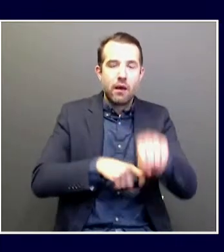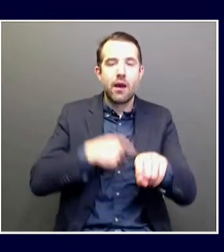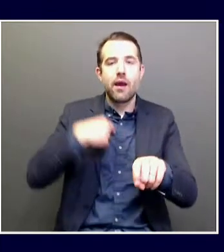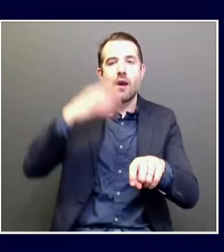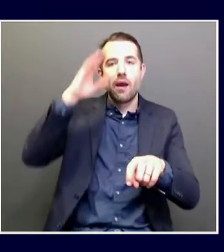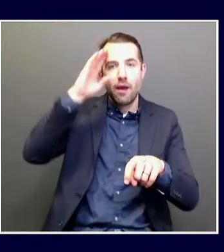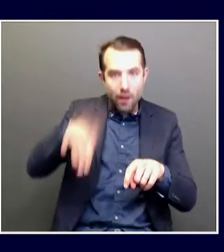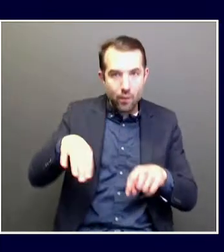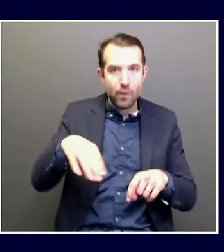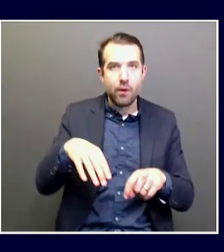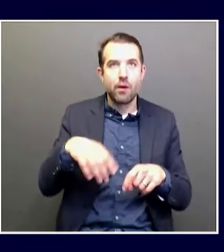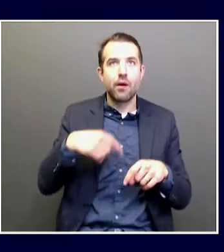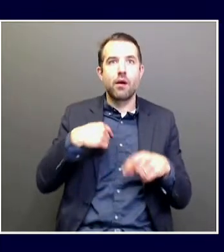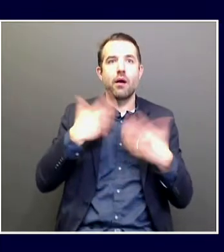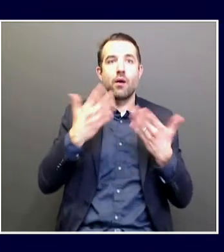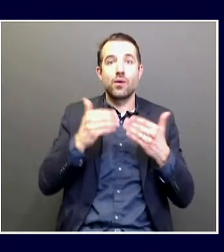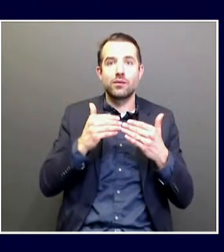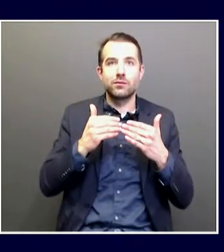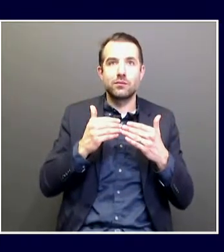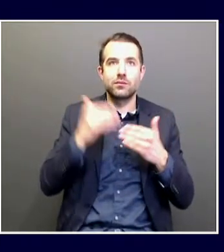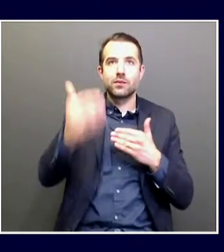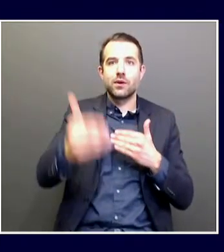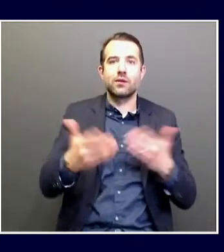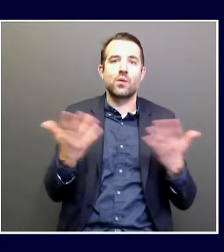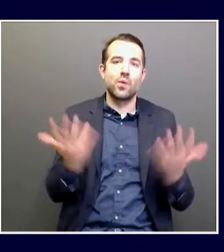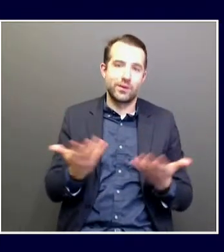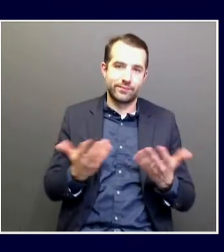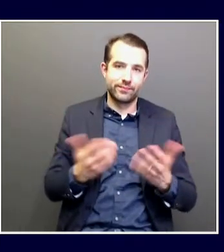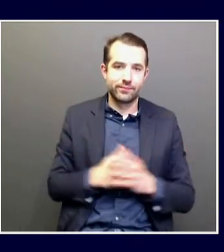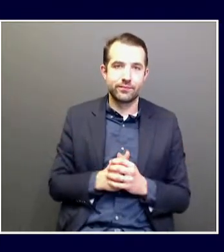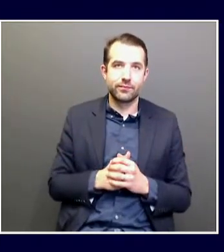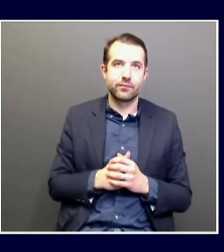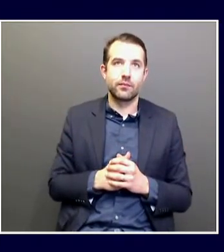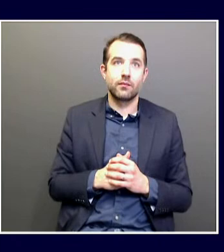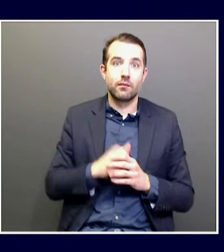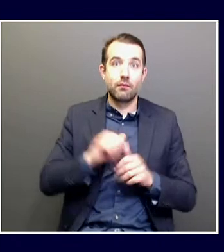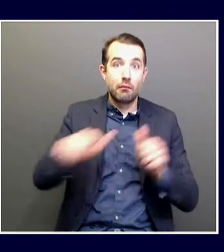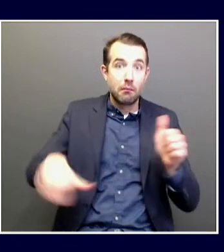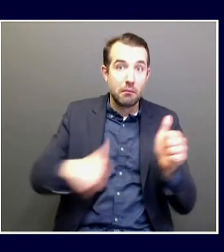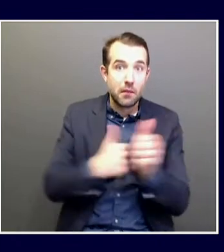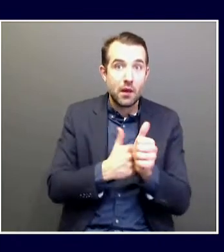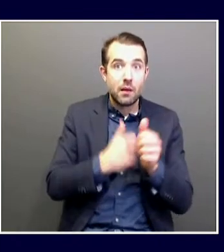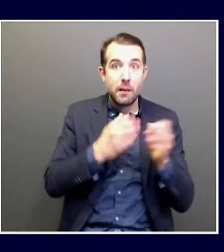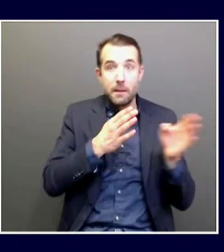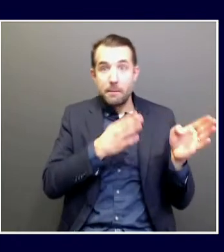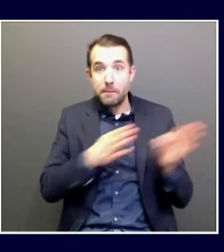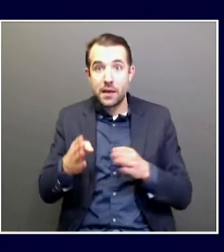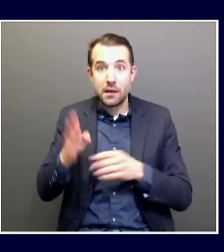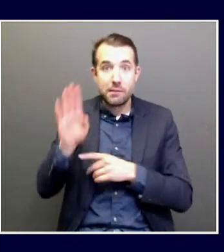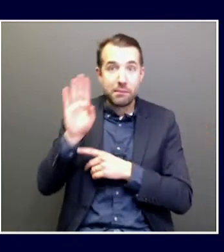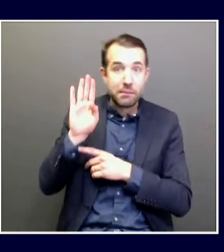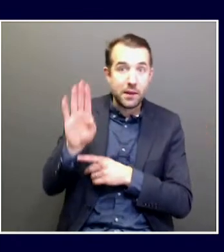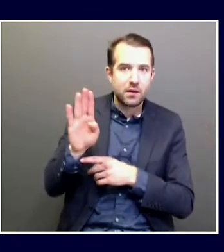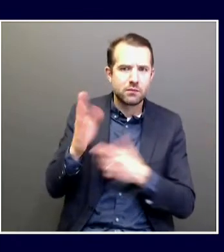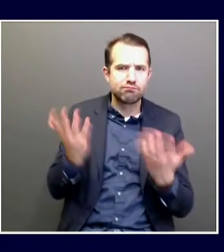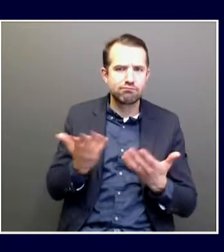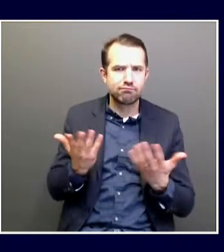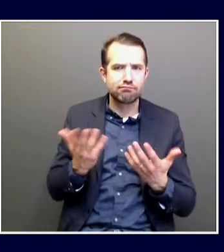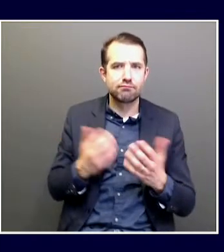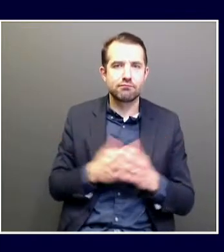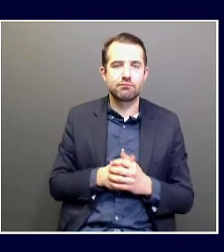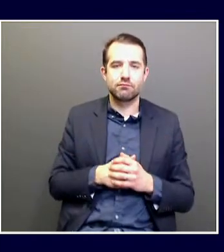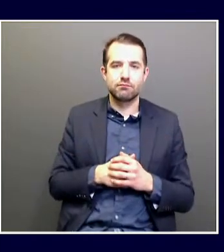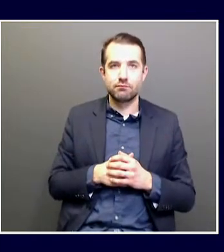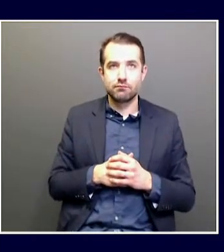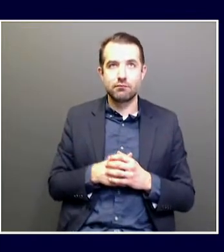next step or a contingency plan? I understand that you continue to cycle through all these different options, the transporting, the opening up of beds in other